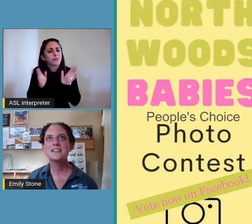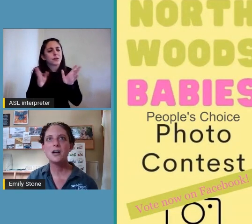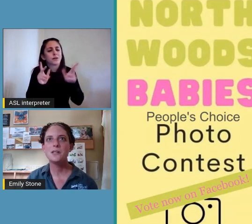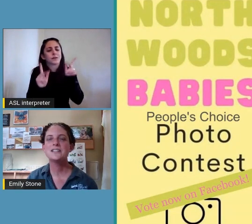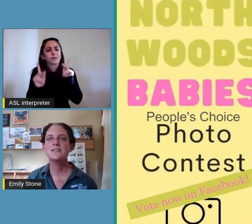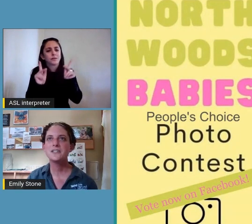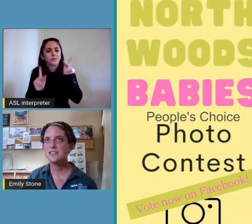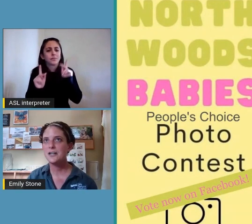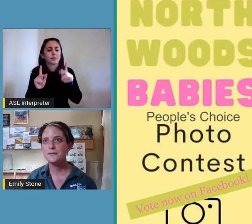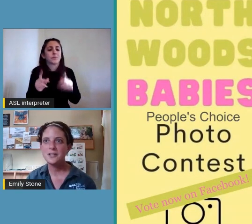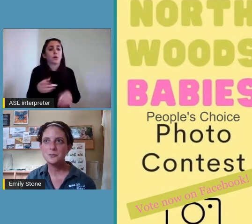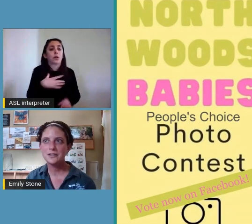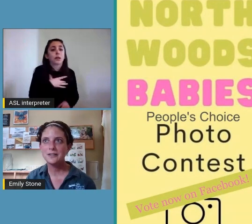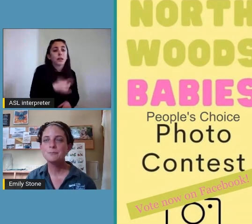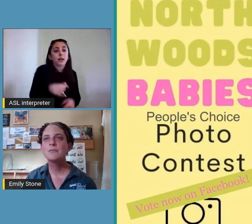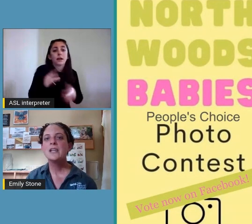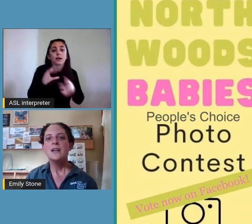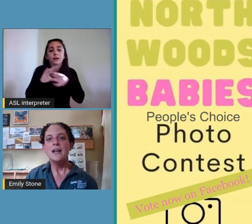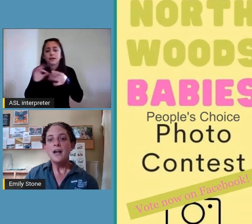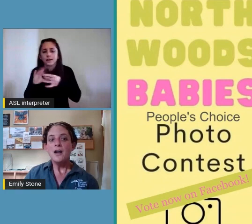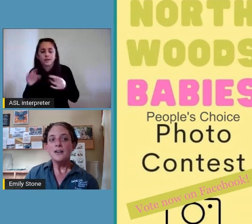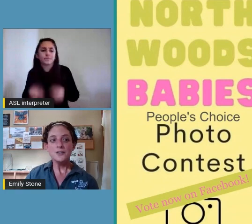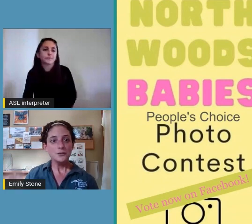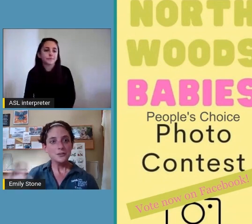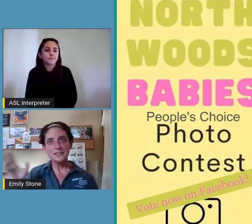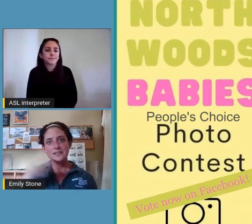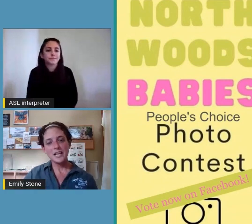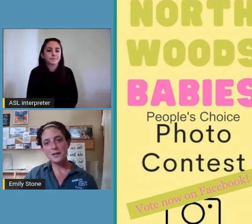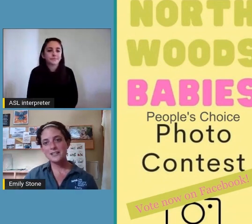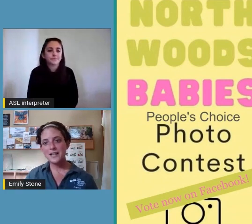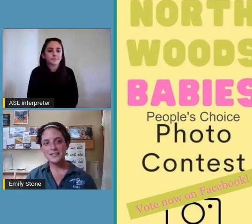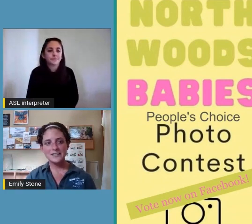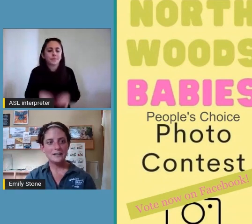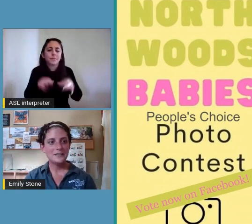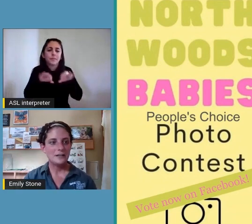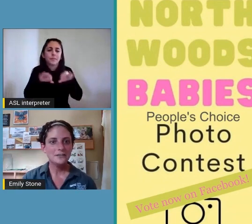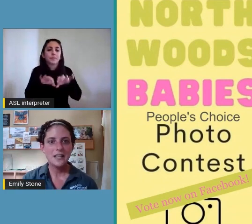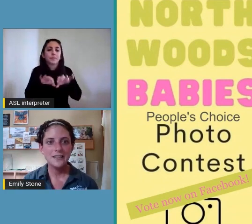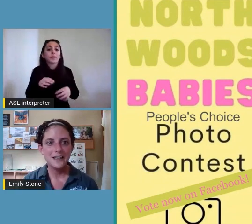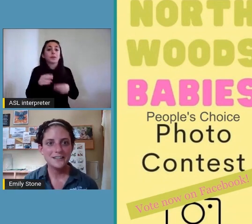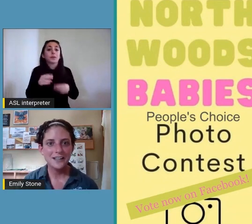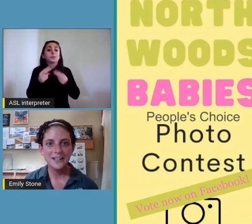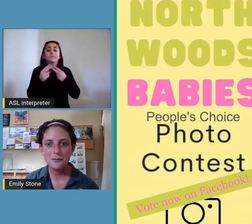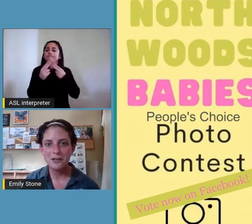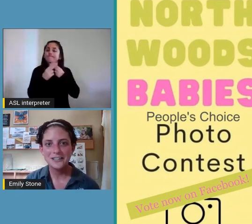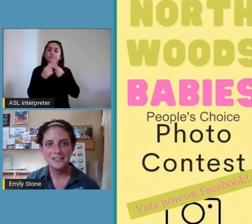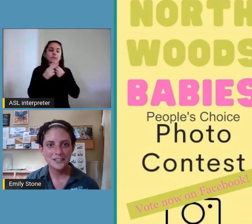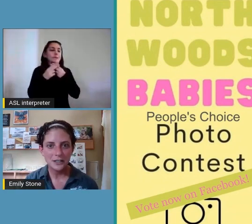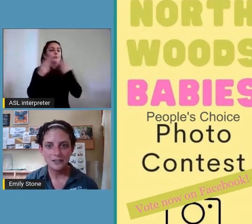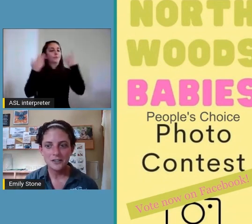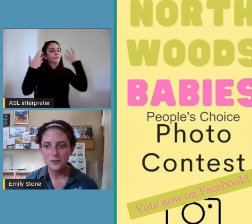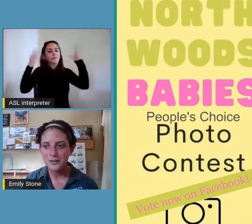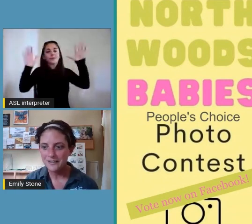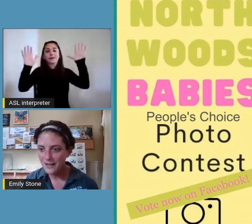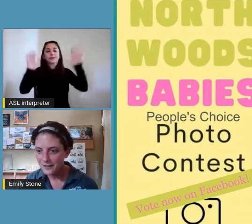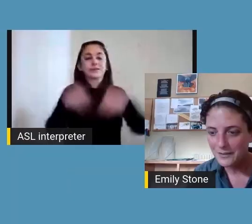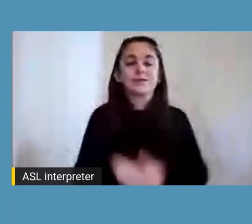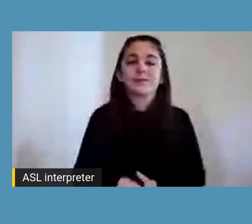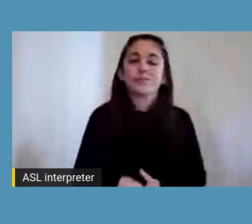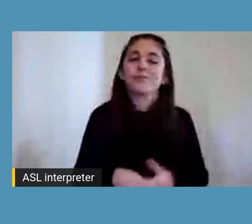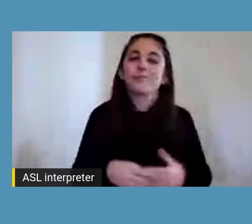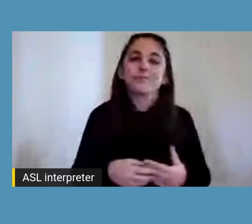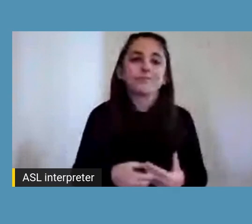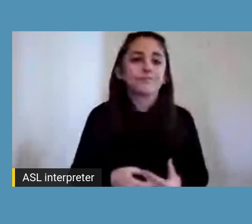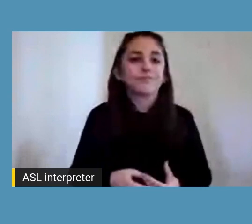like and comment and visit our Facebook. So you can take my slides down now. That's all I wanted to share with you, but